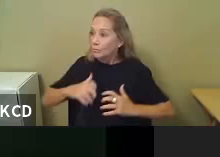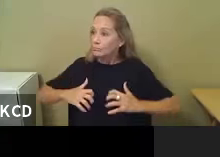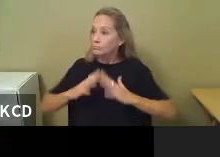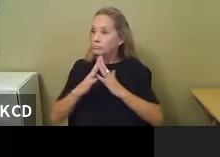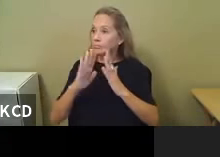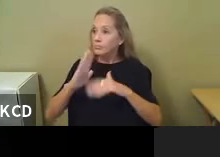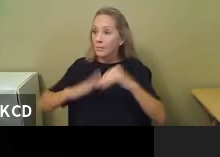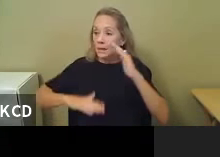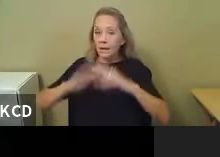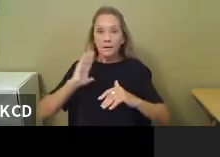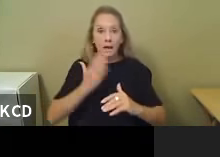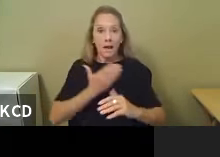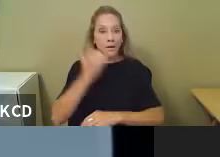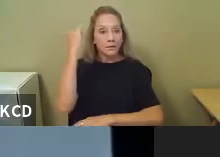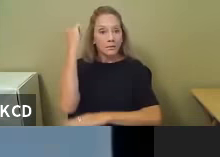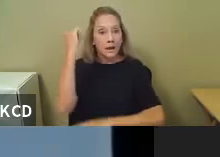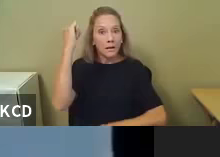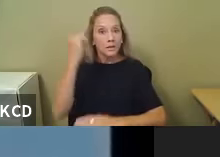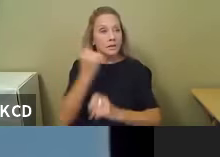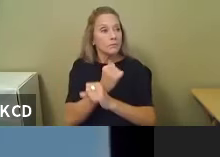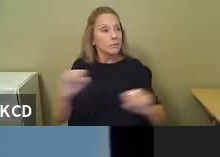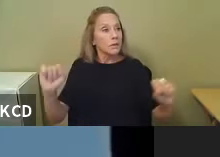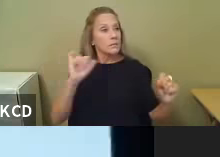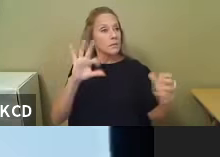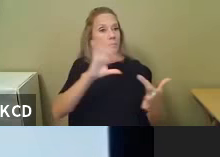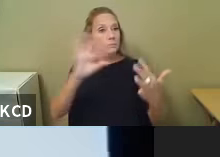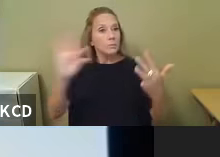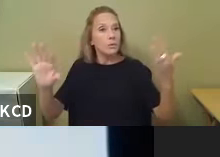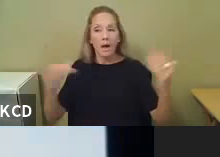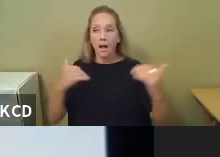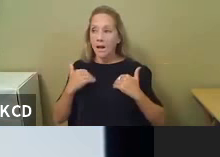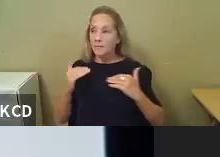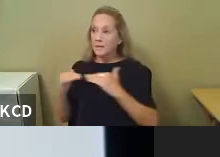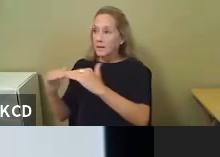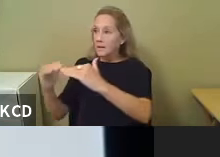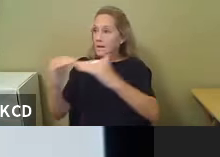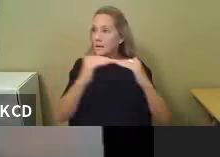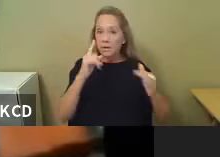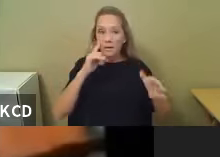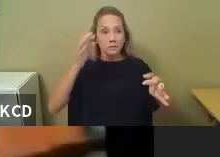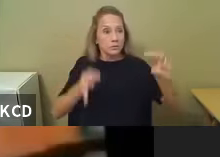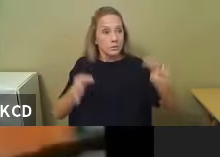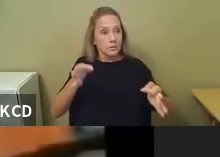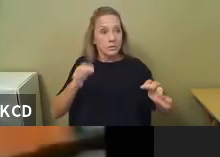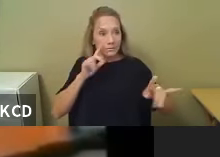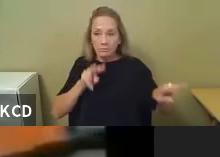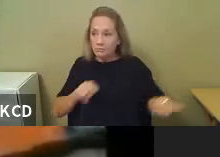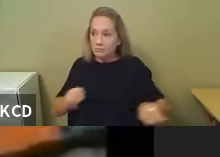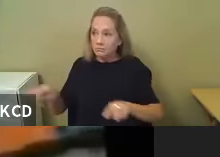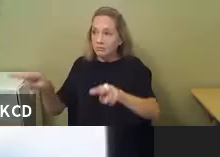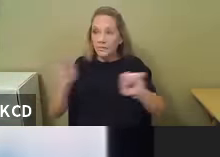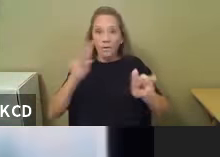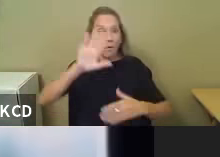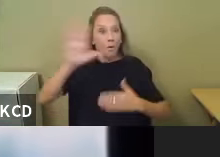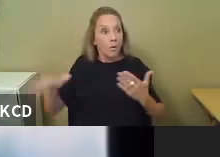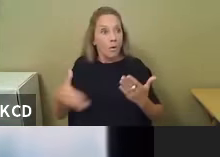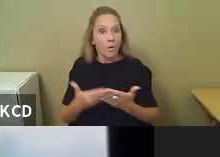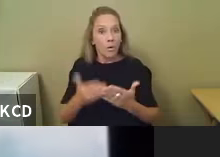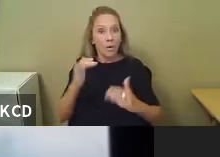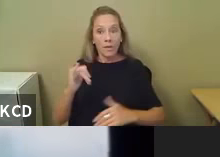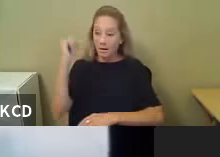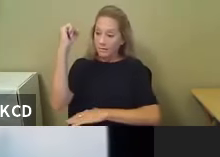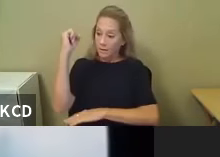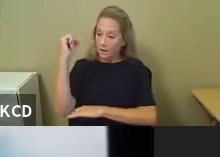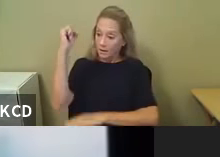self-governance, freedom of choice, with liberty and justice for all. Today, this foundation is once